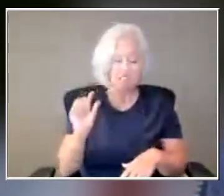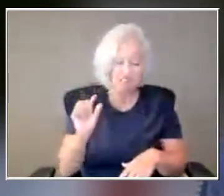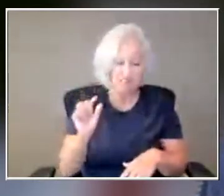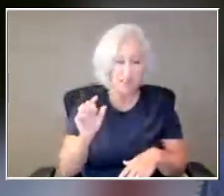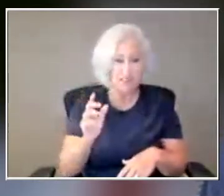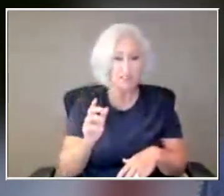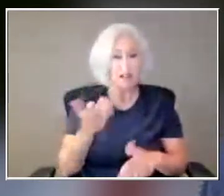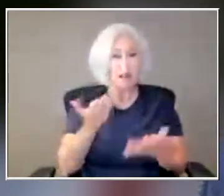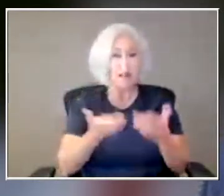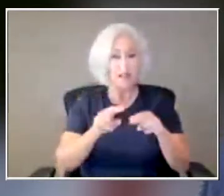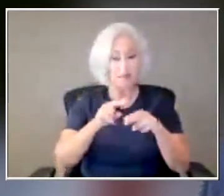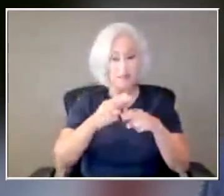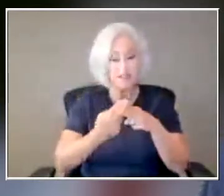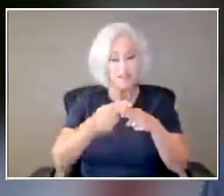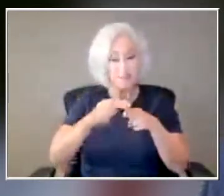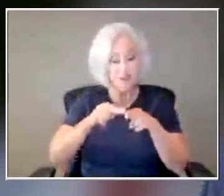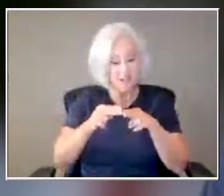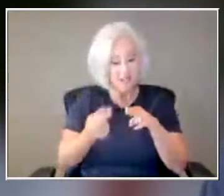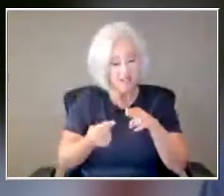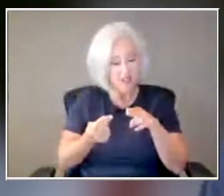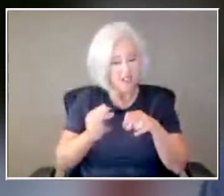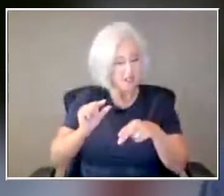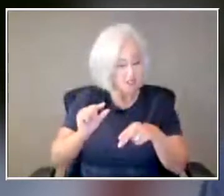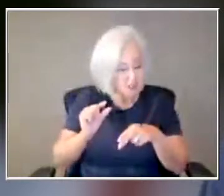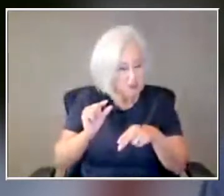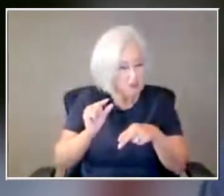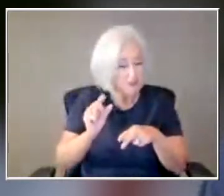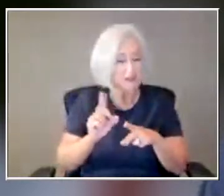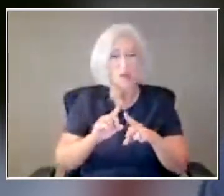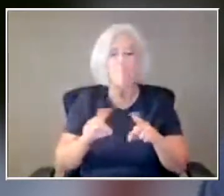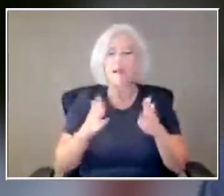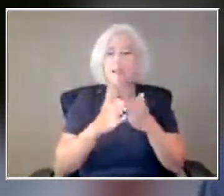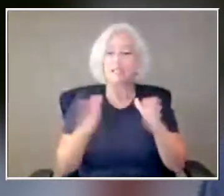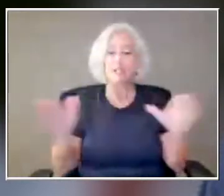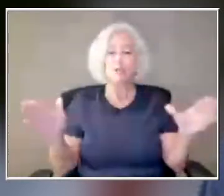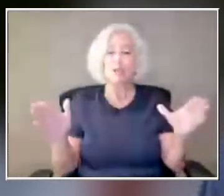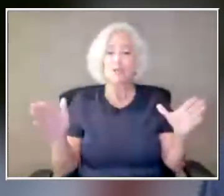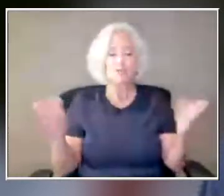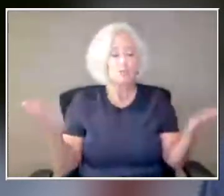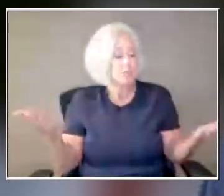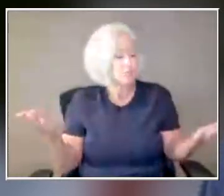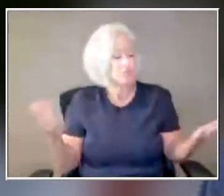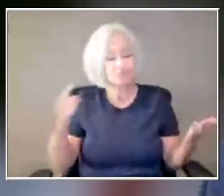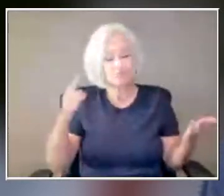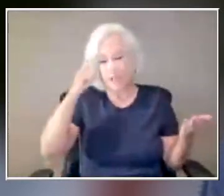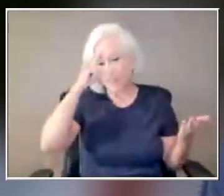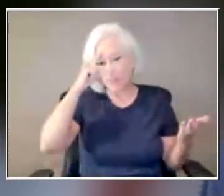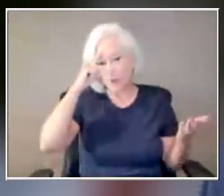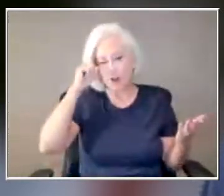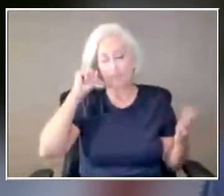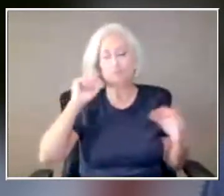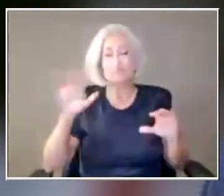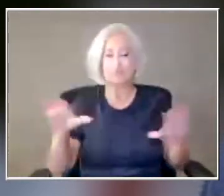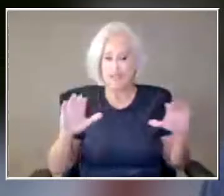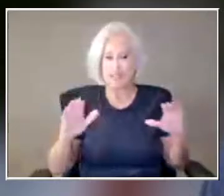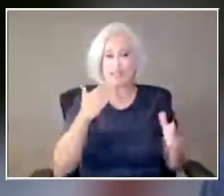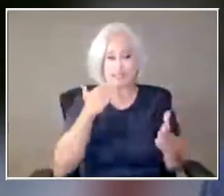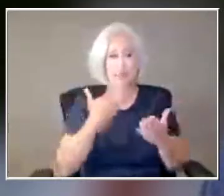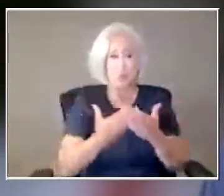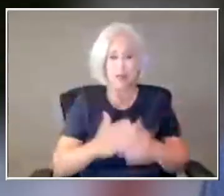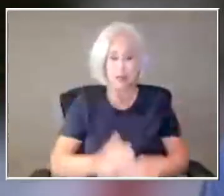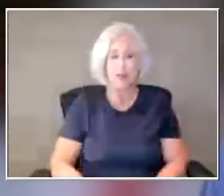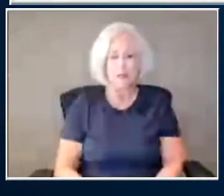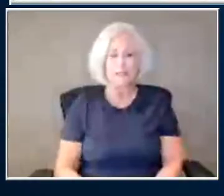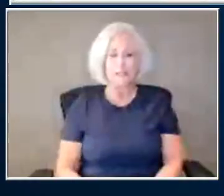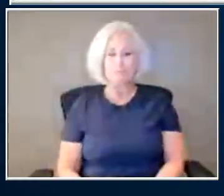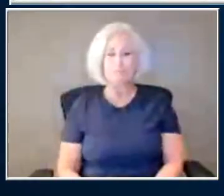weight loss, but overall, I thought I did very well with it. So was